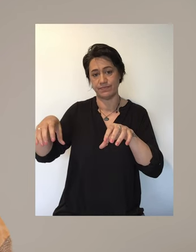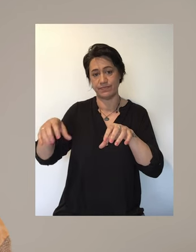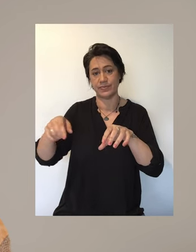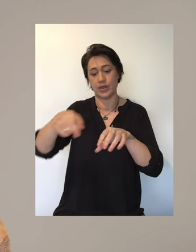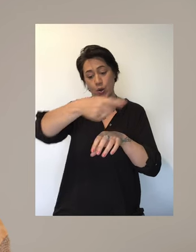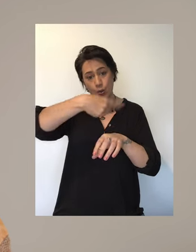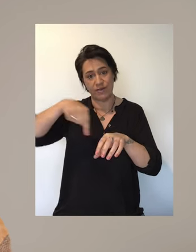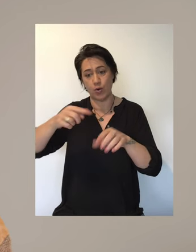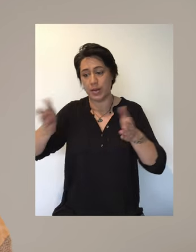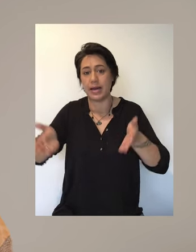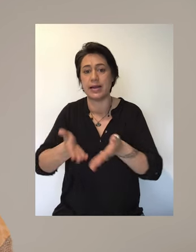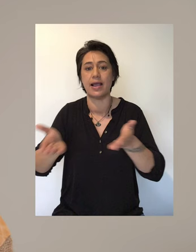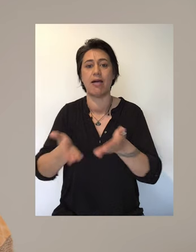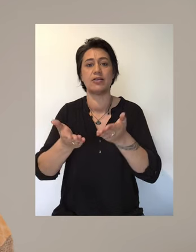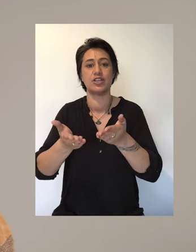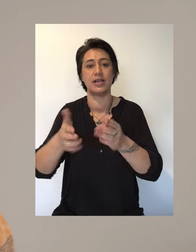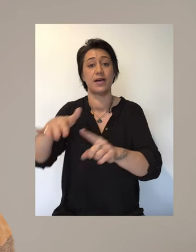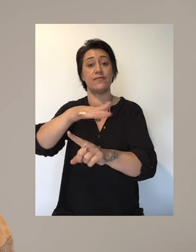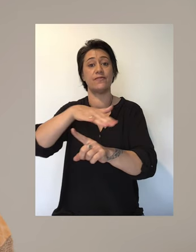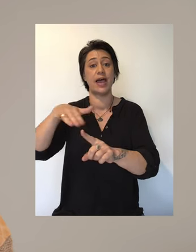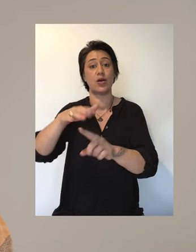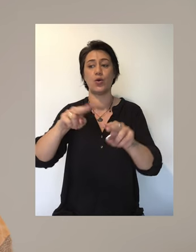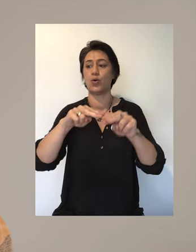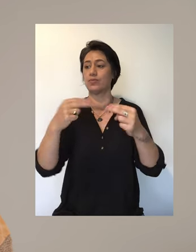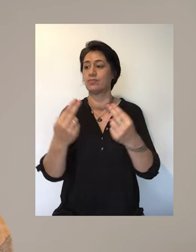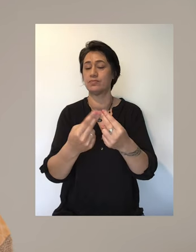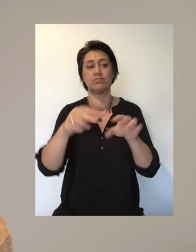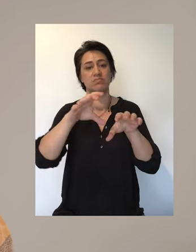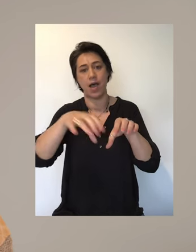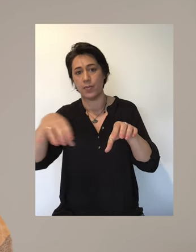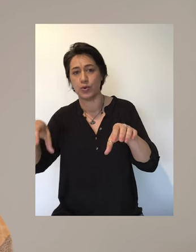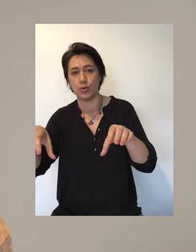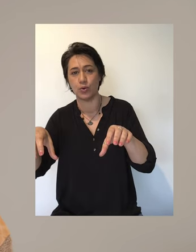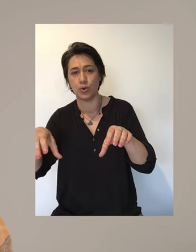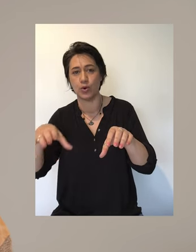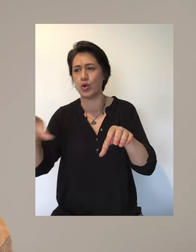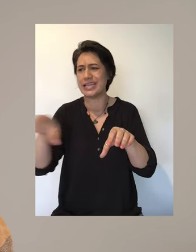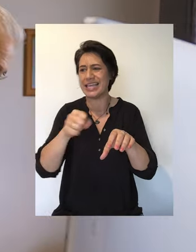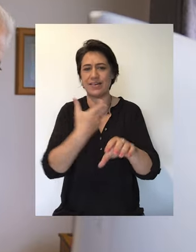have been encouraging whānau and hapū to get vaccinated.